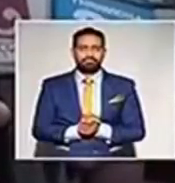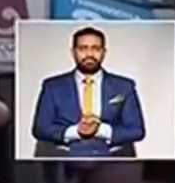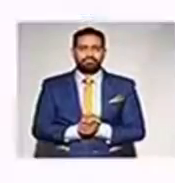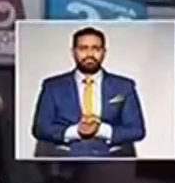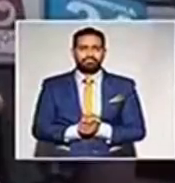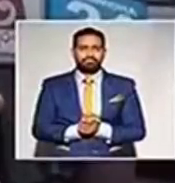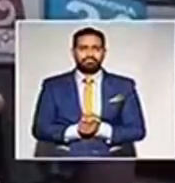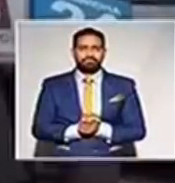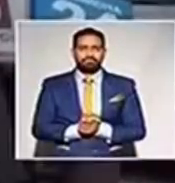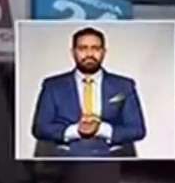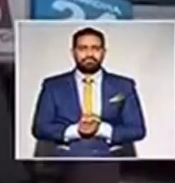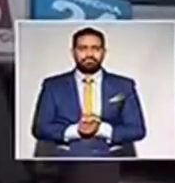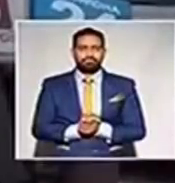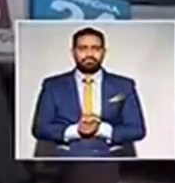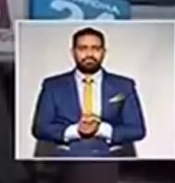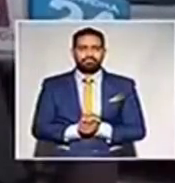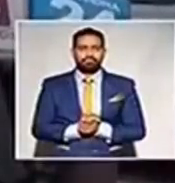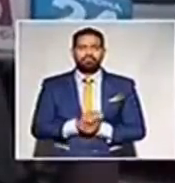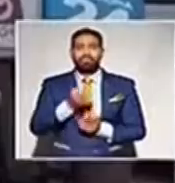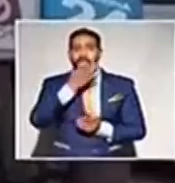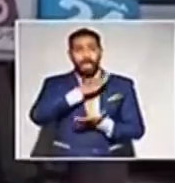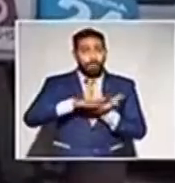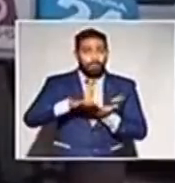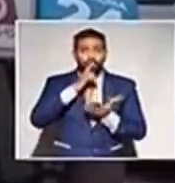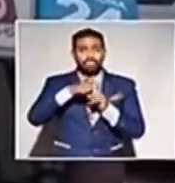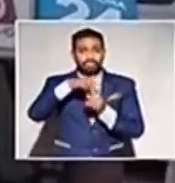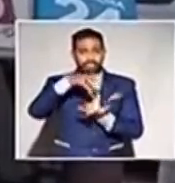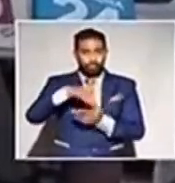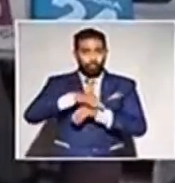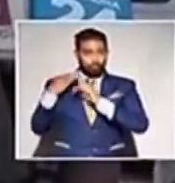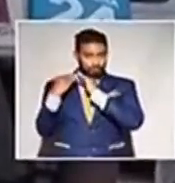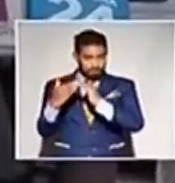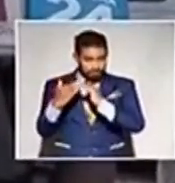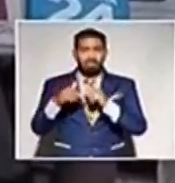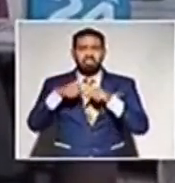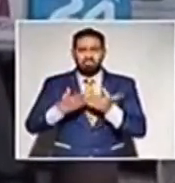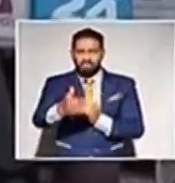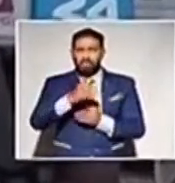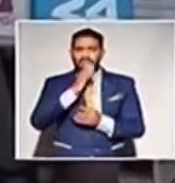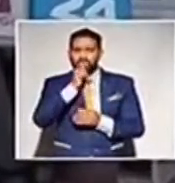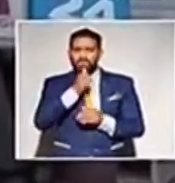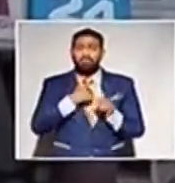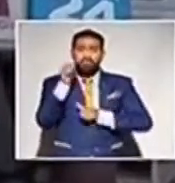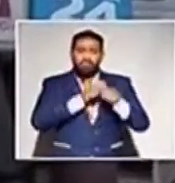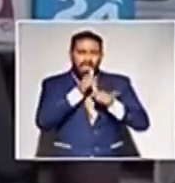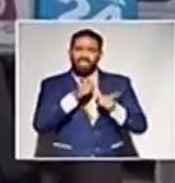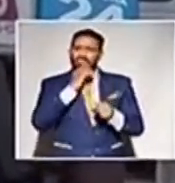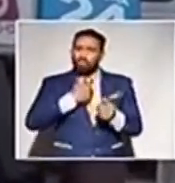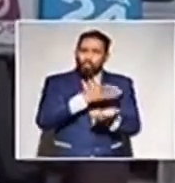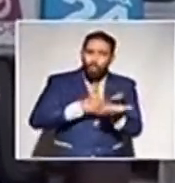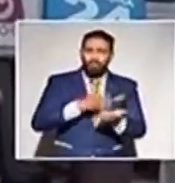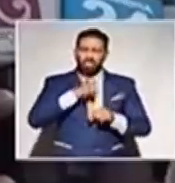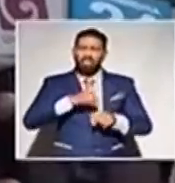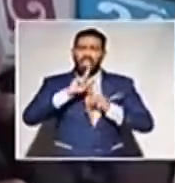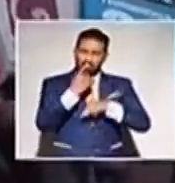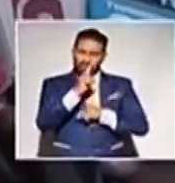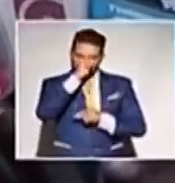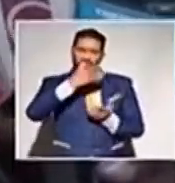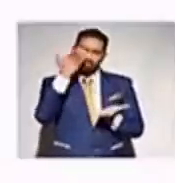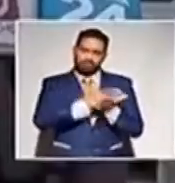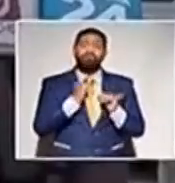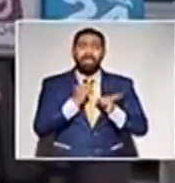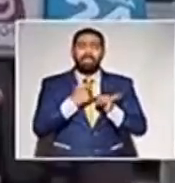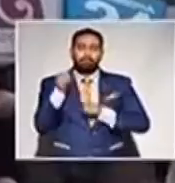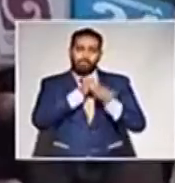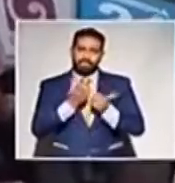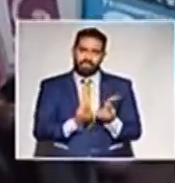The Hambantota District Hospital will have to stop performing medical procedures by next week because of the shortage of medicines. The crisis will be worse than that